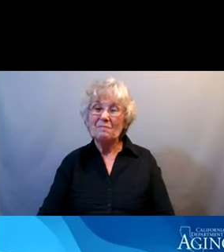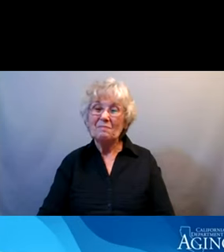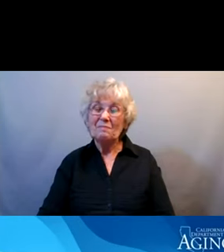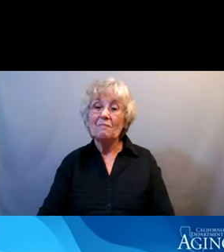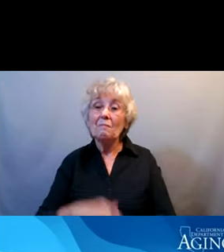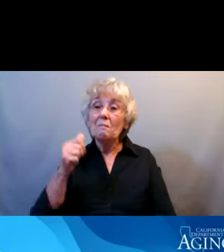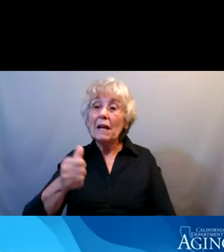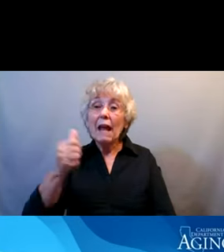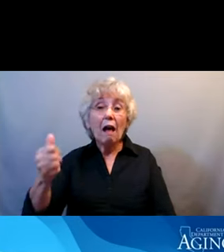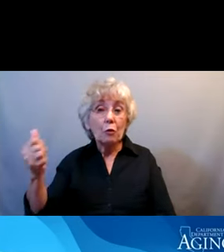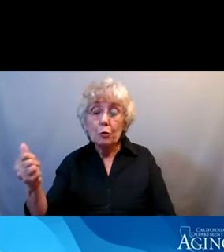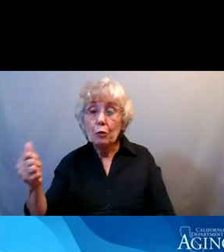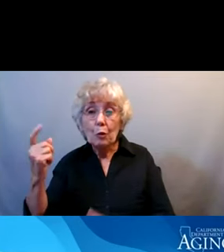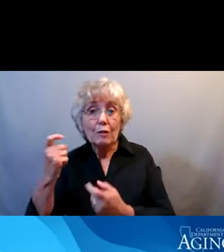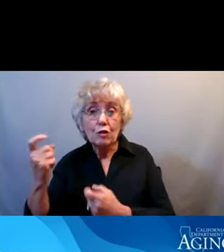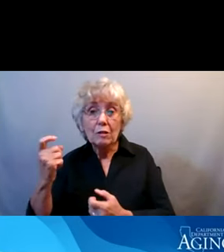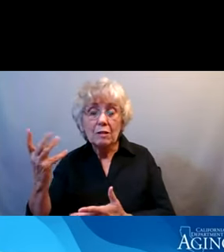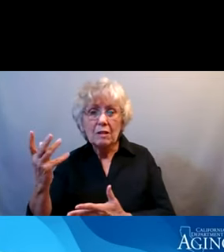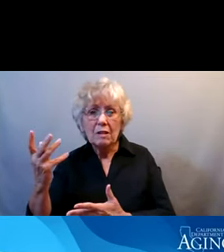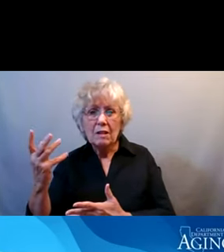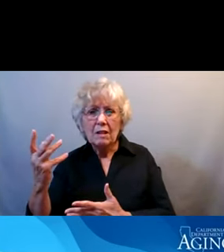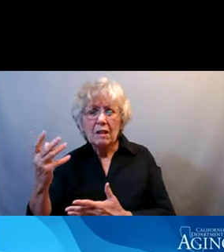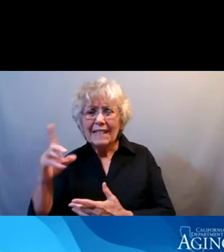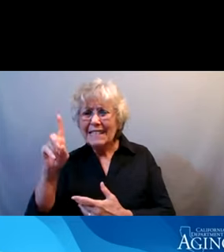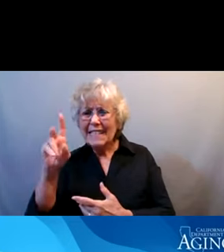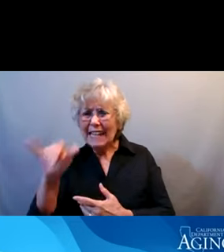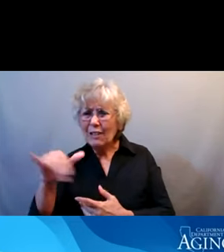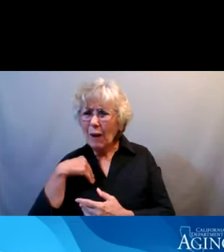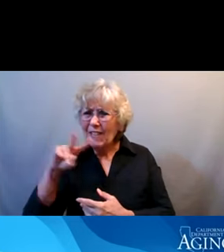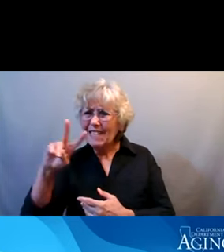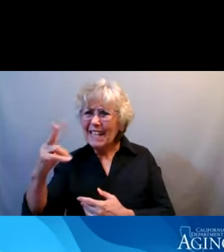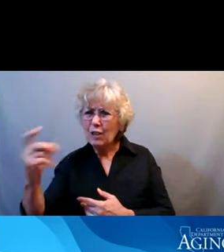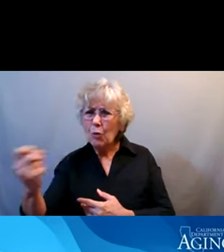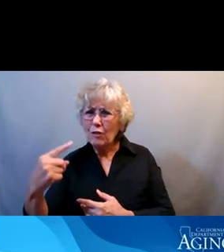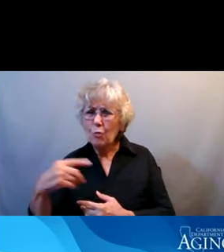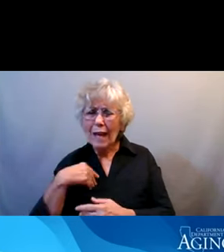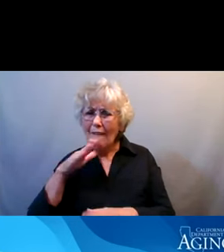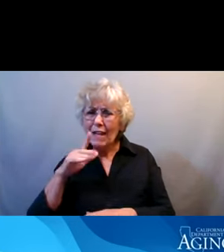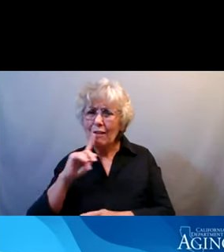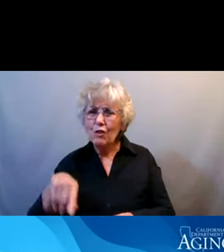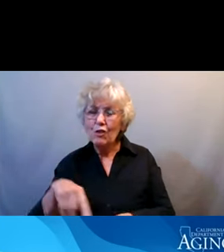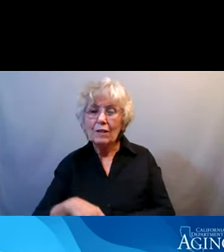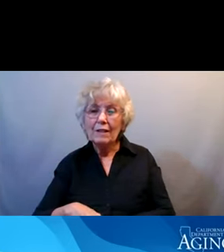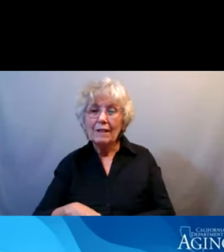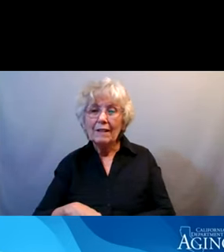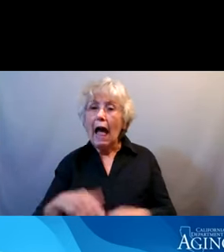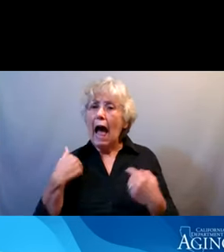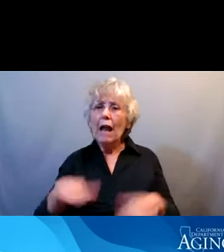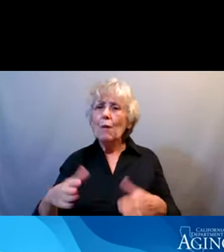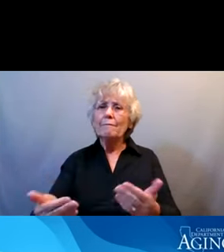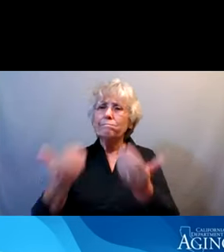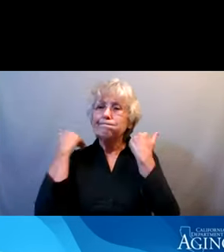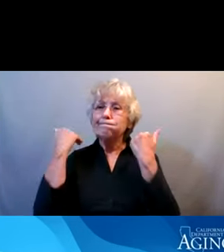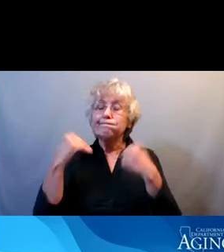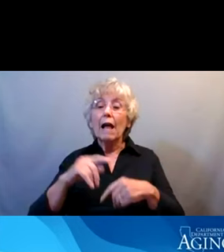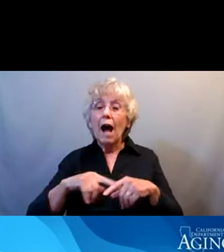Any other questions? Did you have a second one, Denny, that we never even got to? Apologies. I mean, I don't want to hog up too much space. I have a lot of